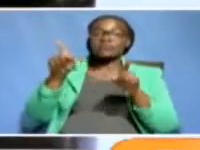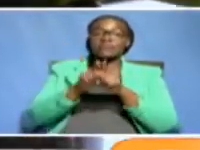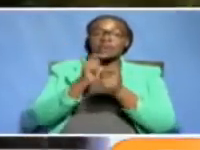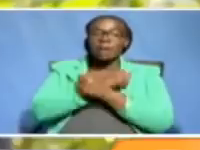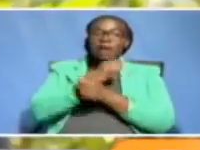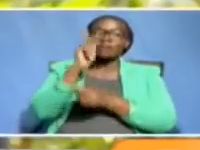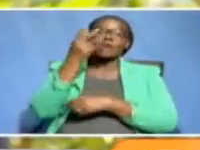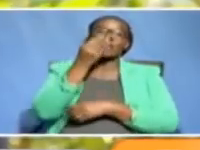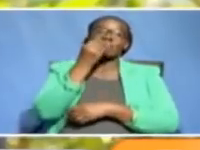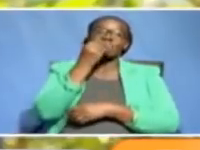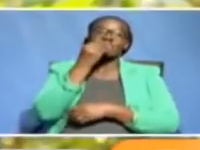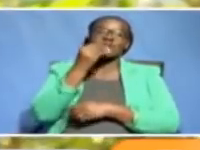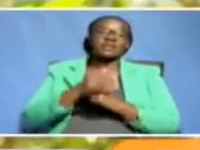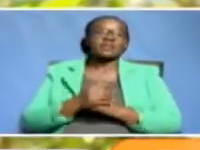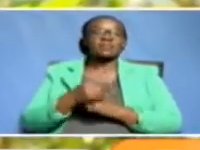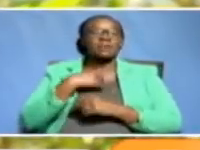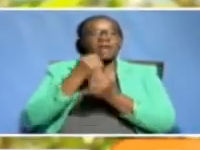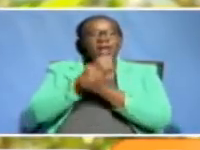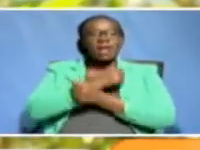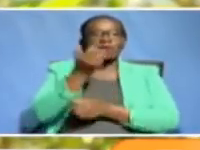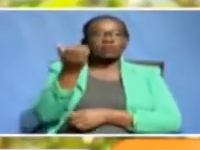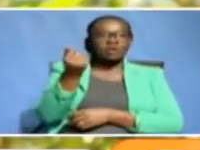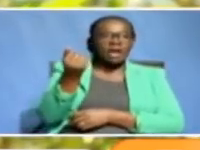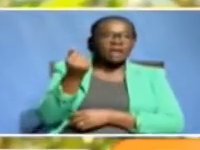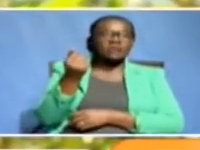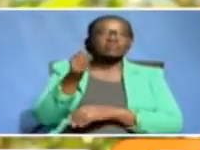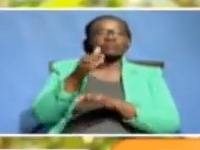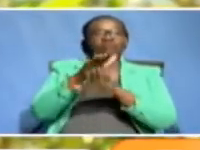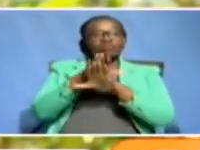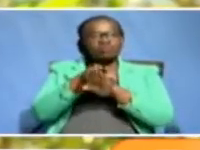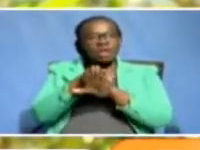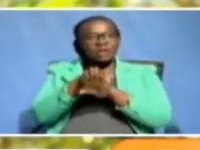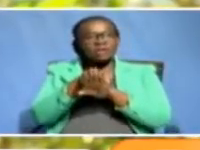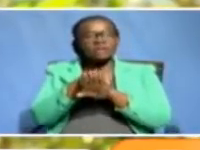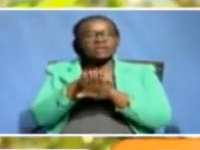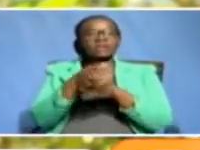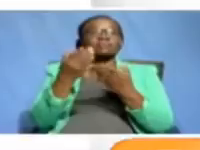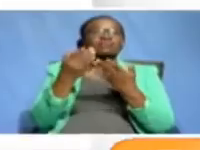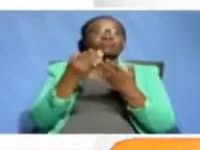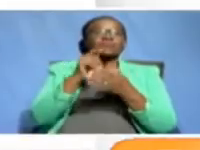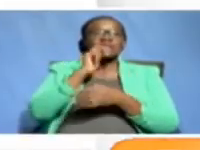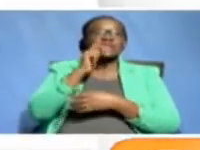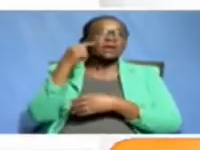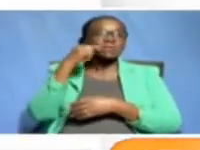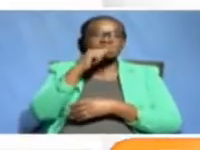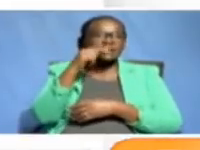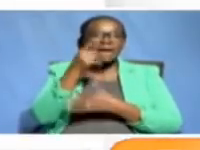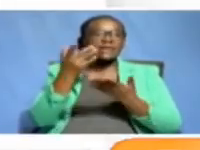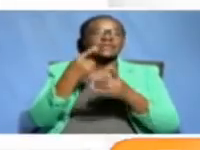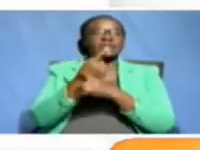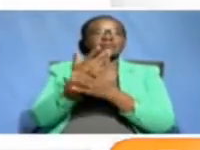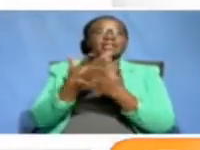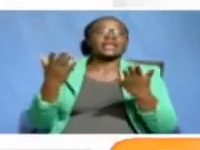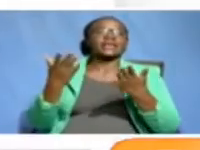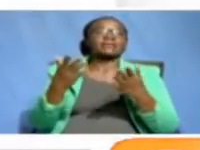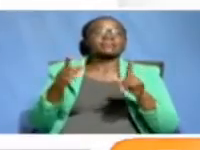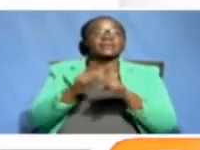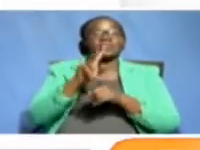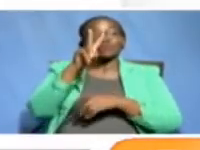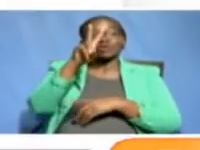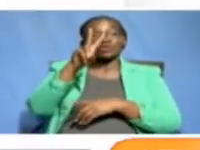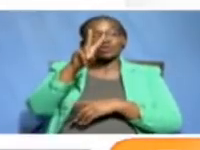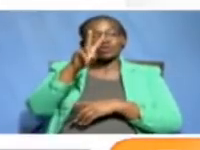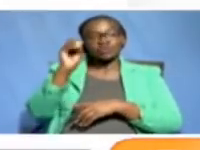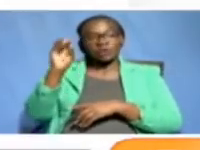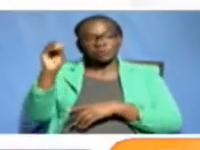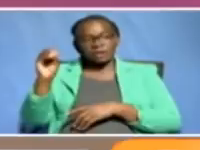too. Napenda ugali, samaki au mshikaki. There was an uproar in the 2000s when it was claimed that